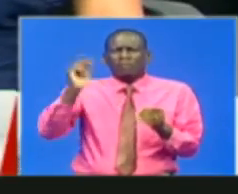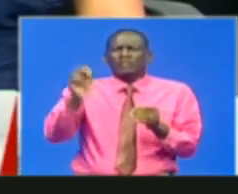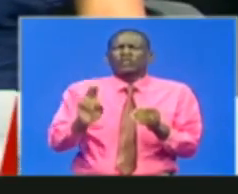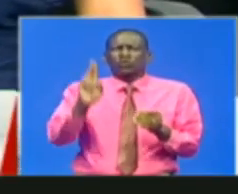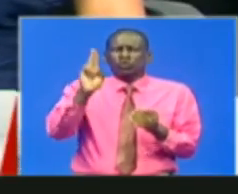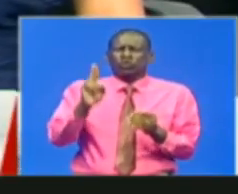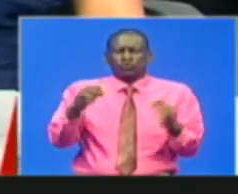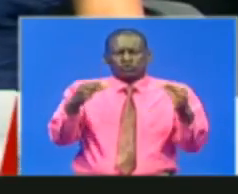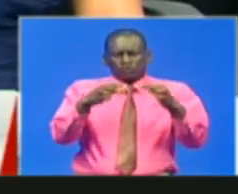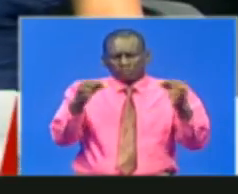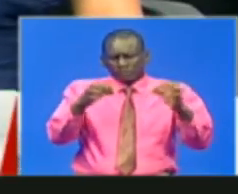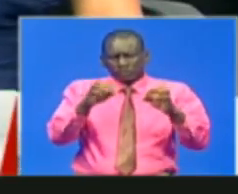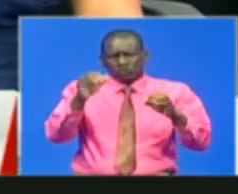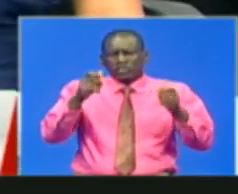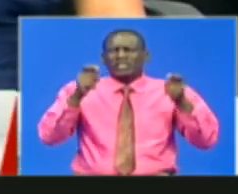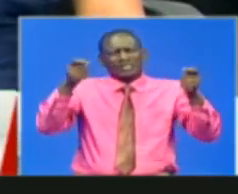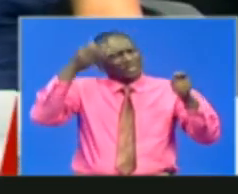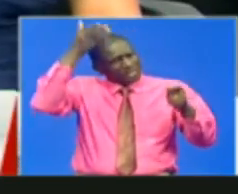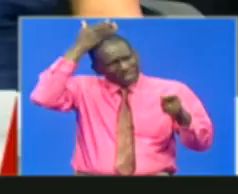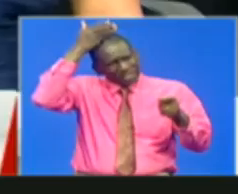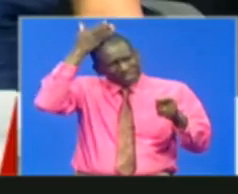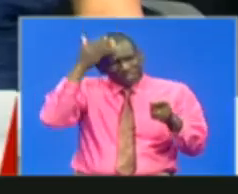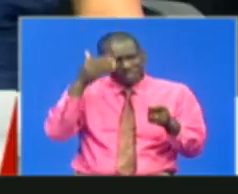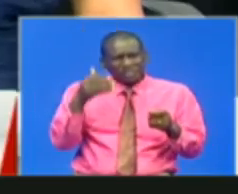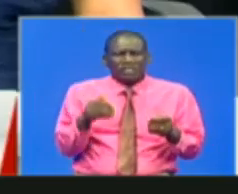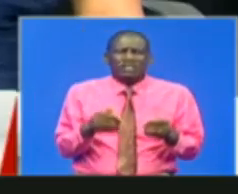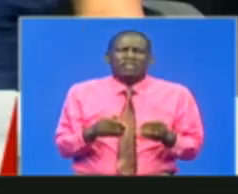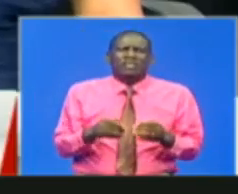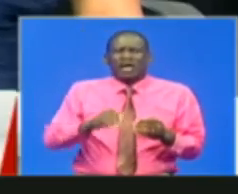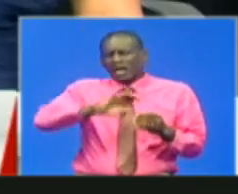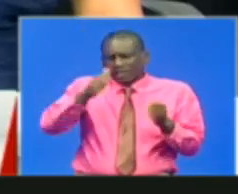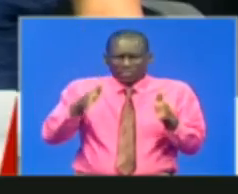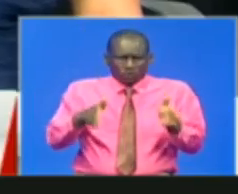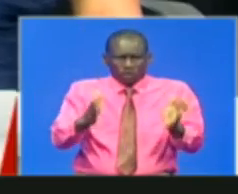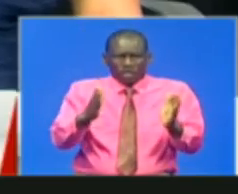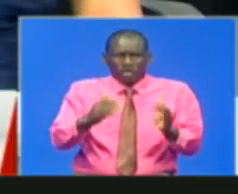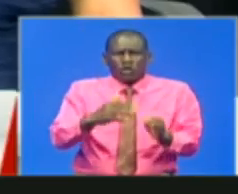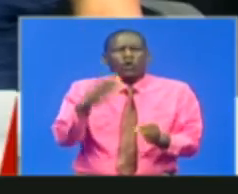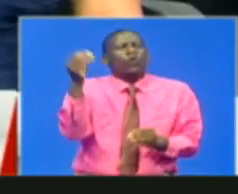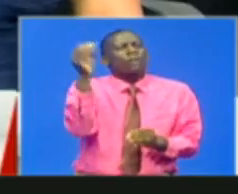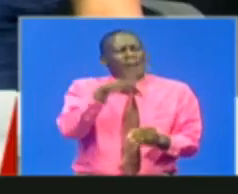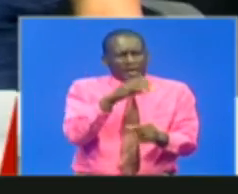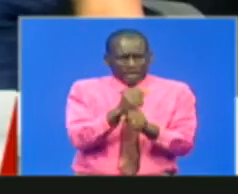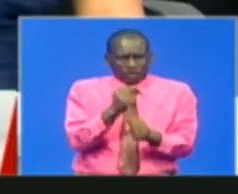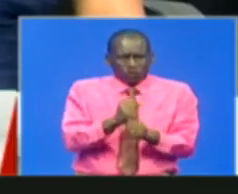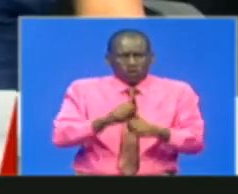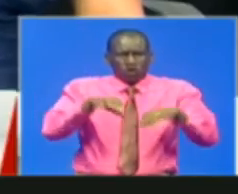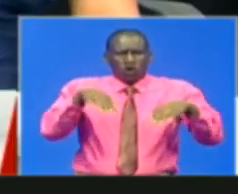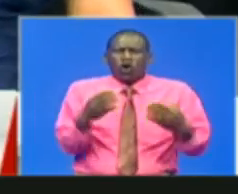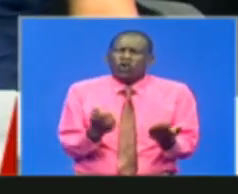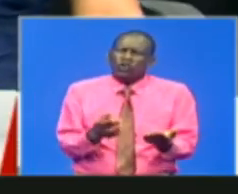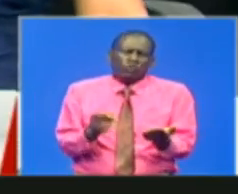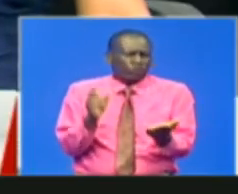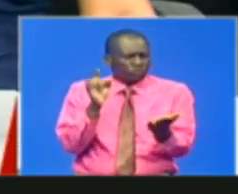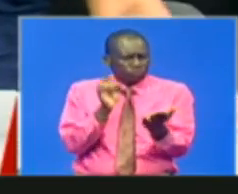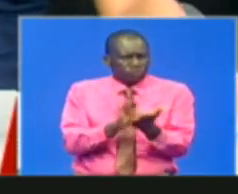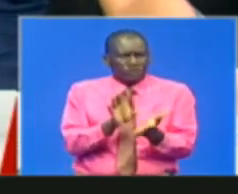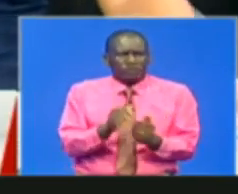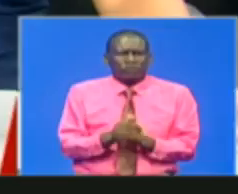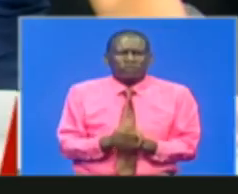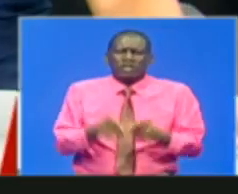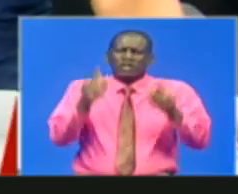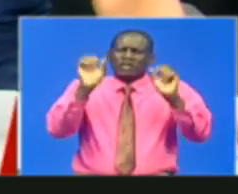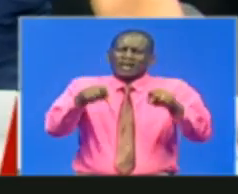unequivocal message to the striking nurses. Or put another way, go back to work or else. But could the